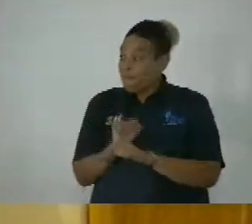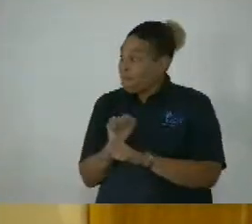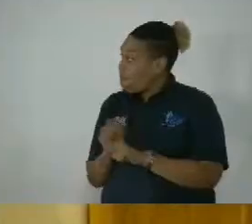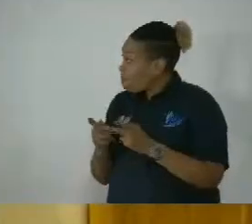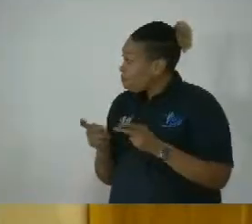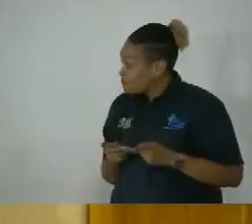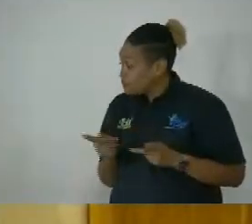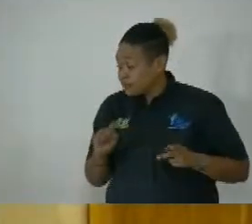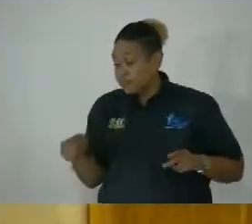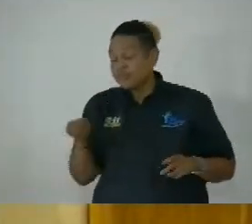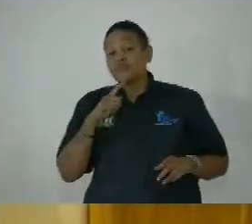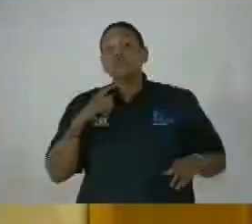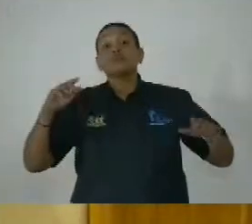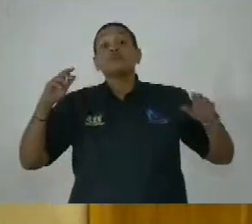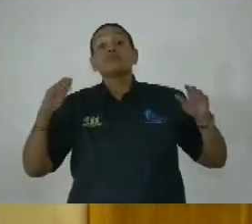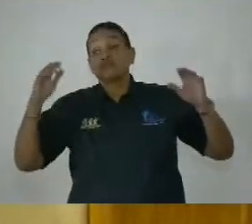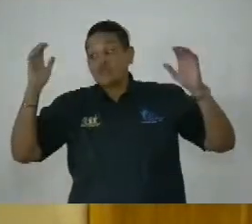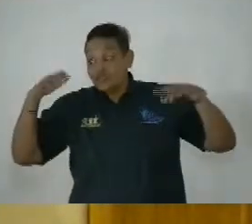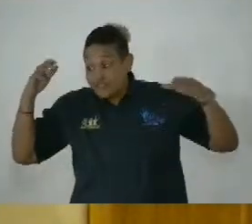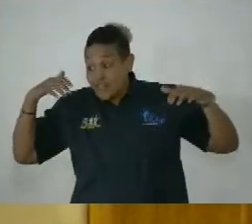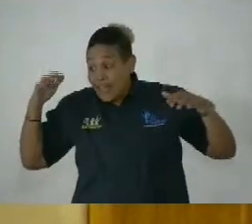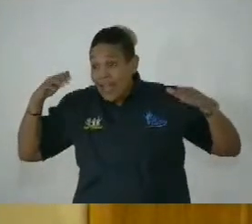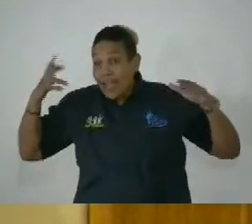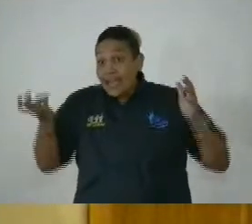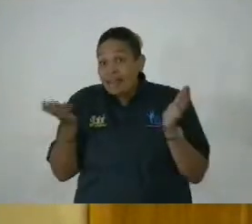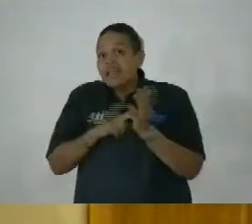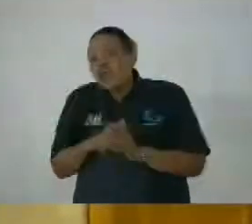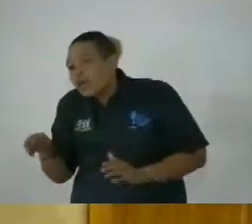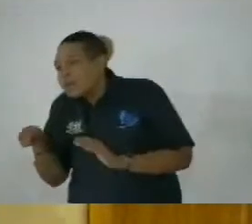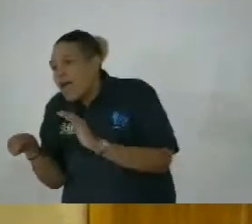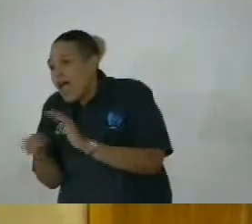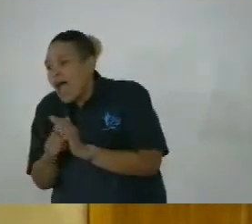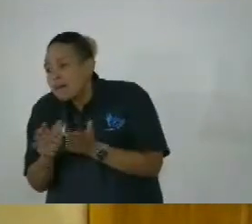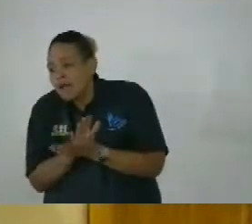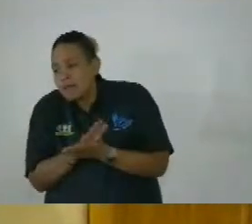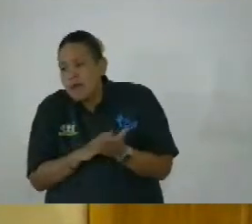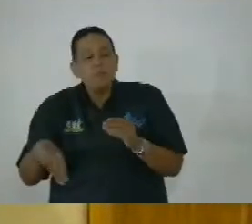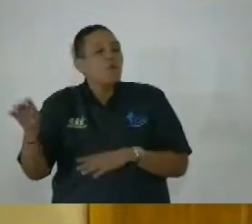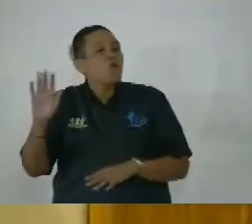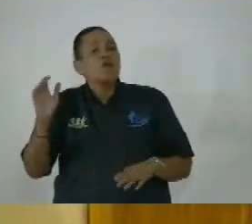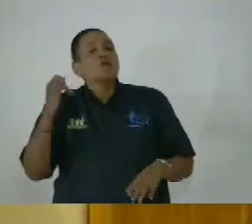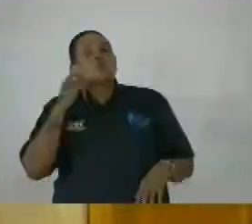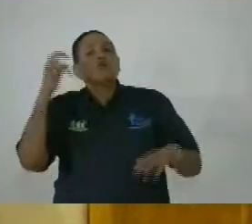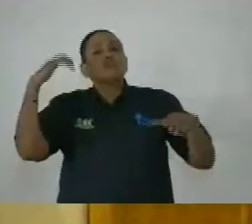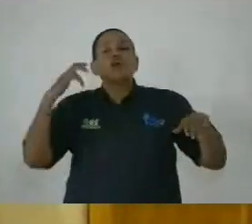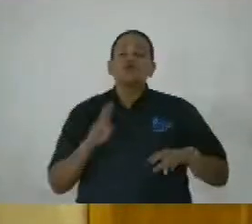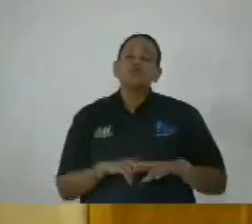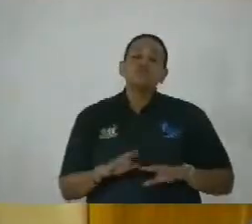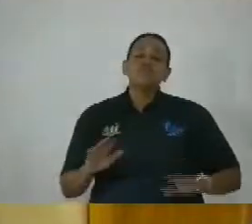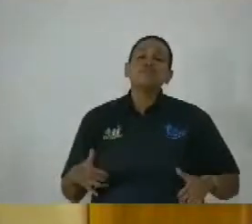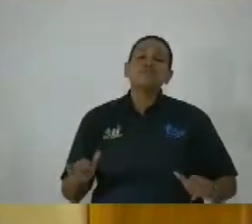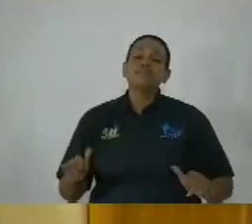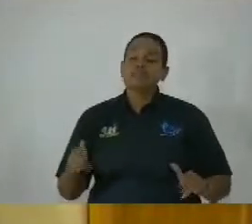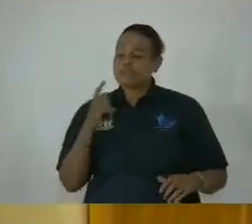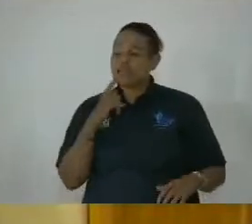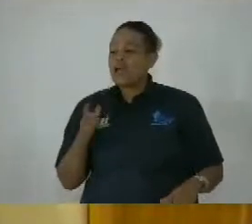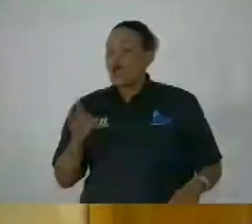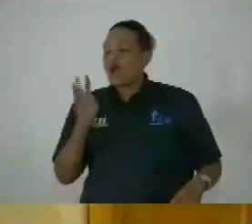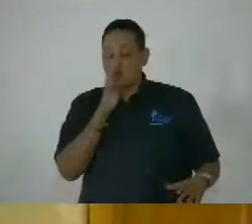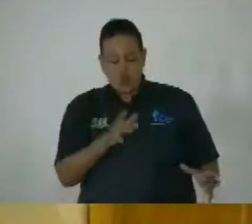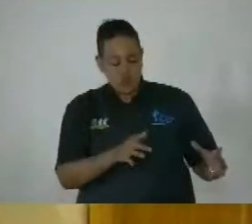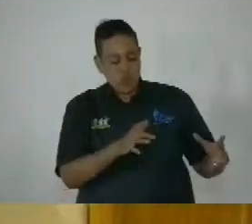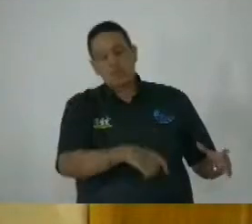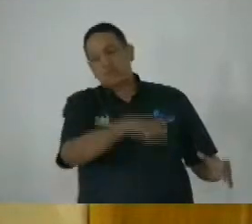where rain not they might forget up when rain fall and move them papers somewhere else. Or they have to get a pan put under